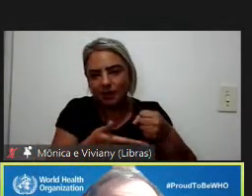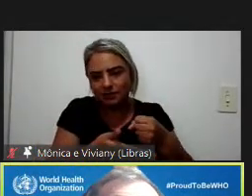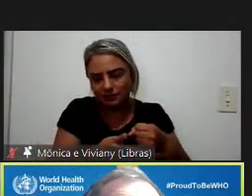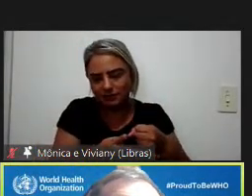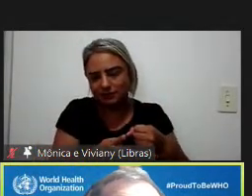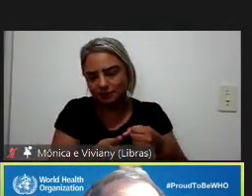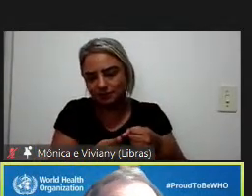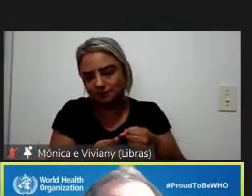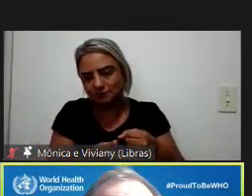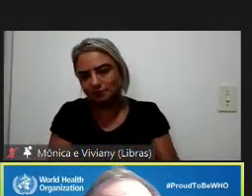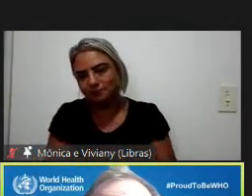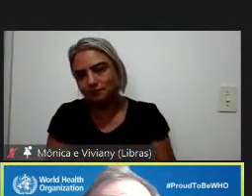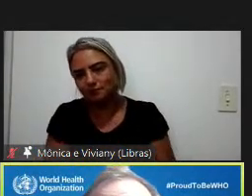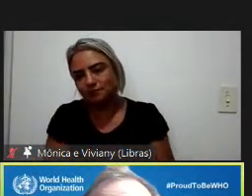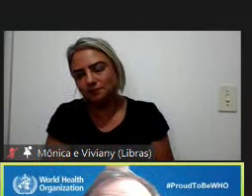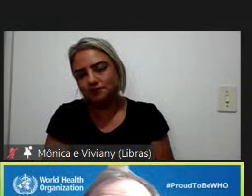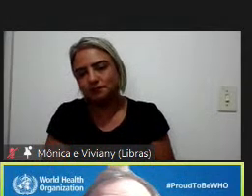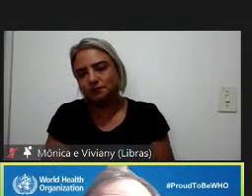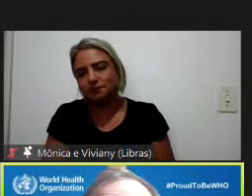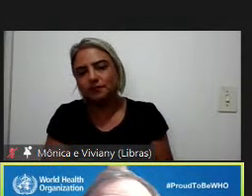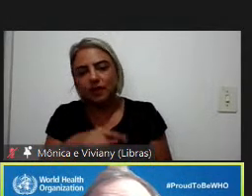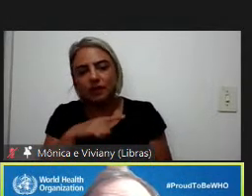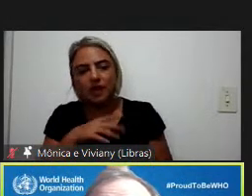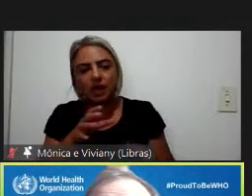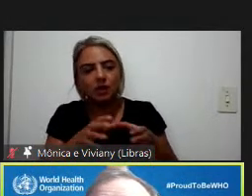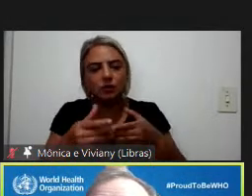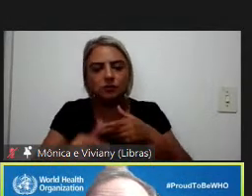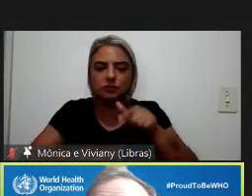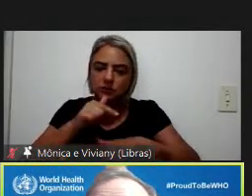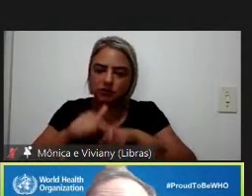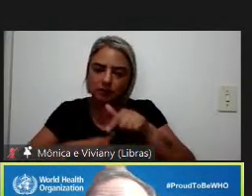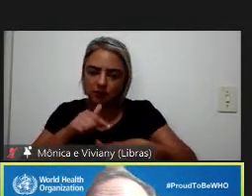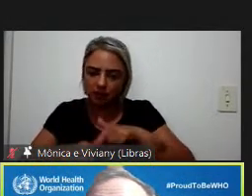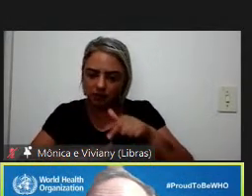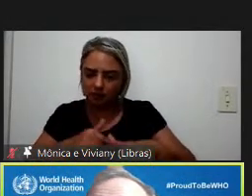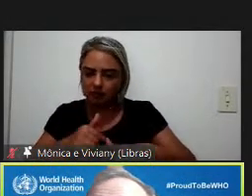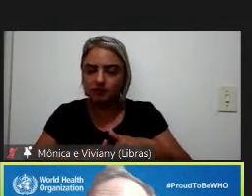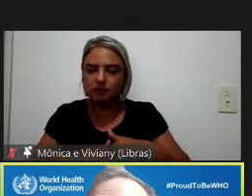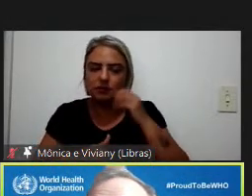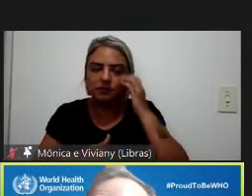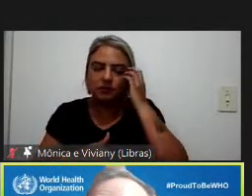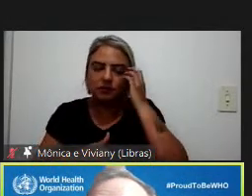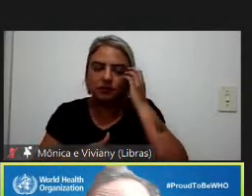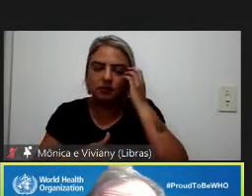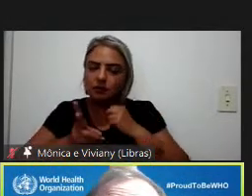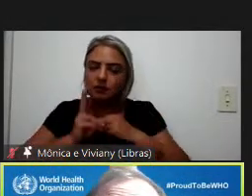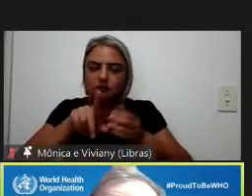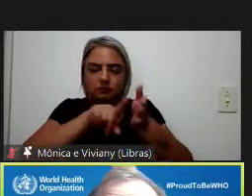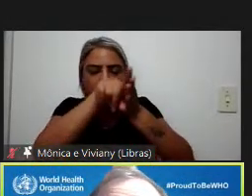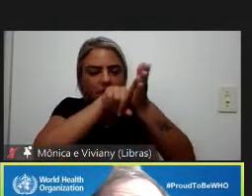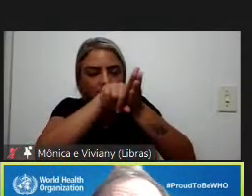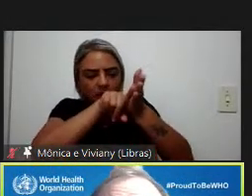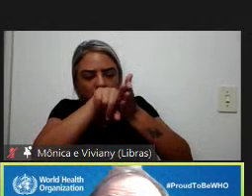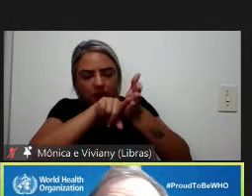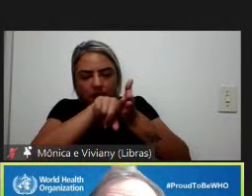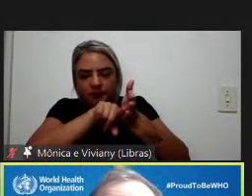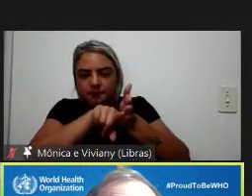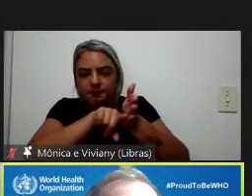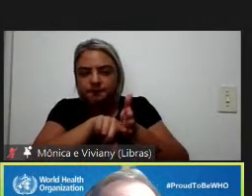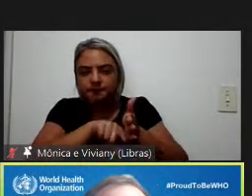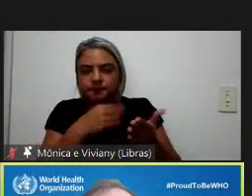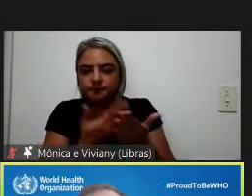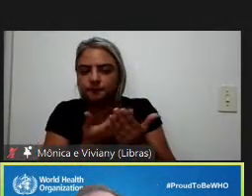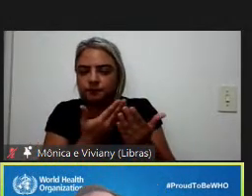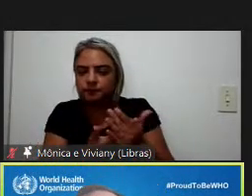There is a working group on costing that is continuously updating. Particularly, the case studies are